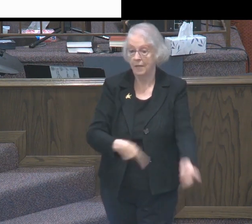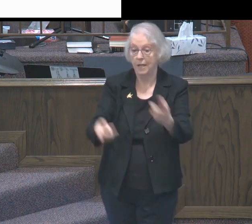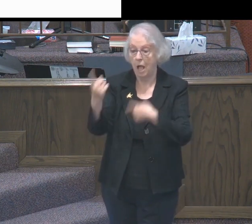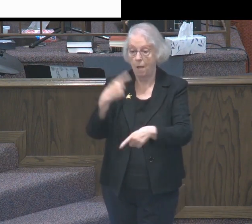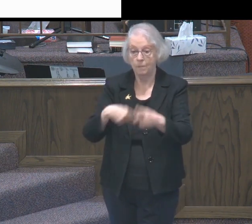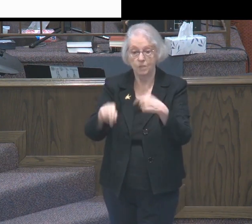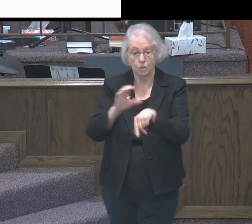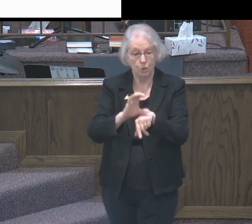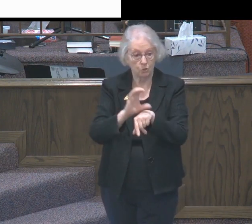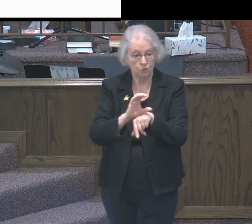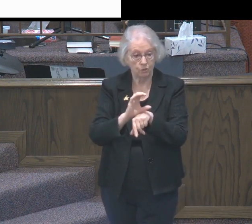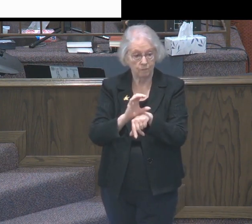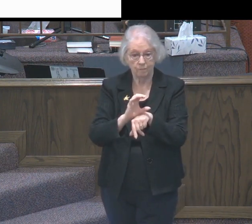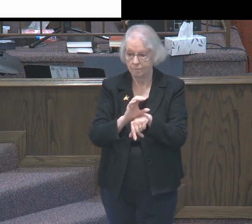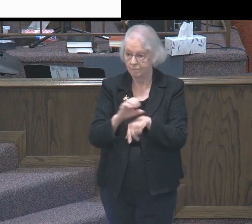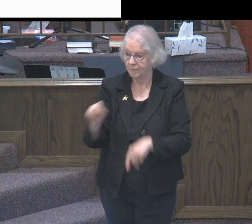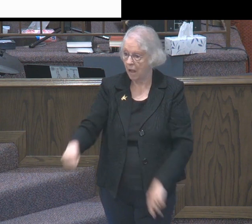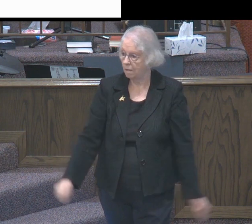defended, and proclaimed.